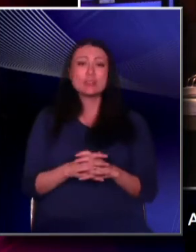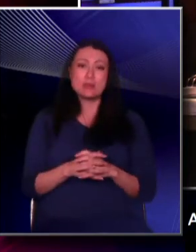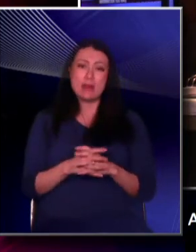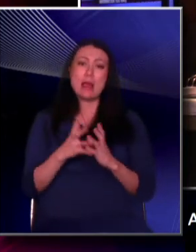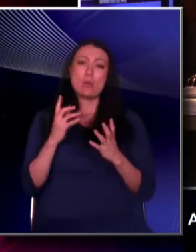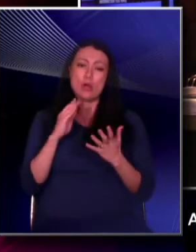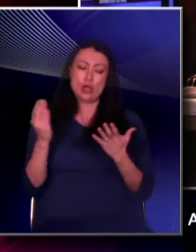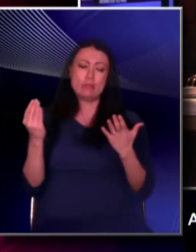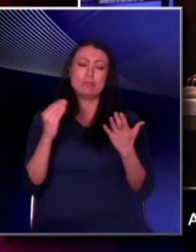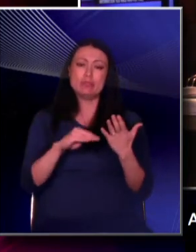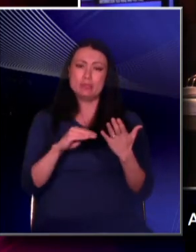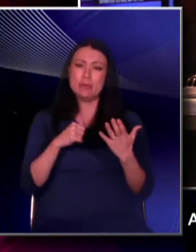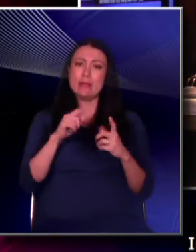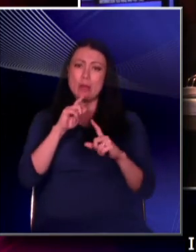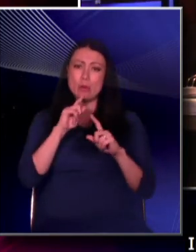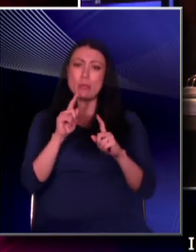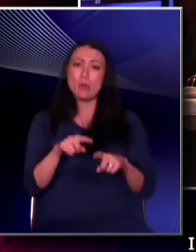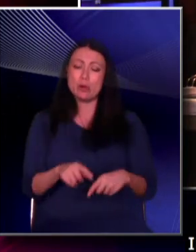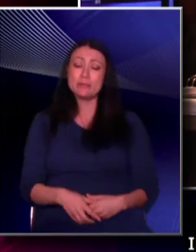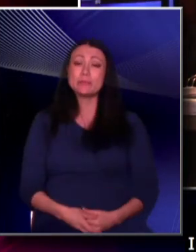that together into a report.